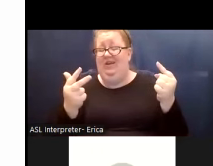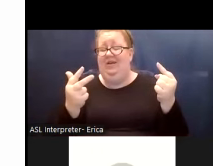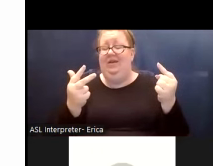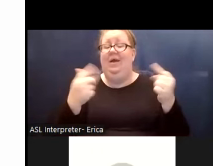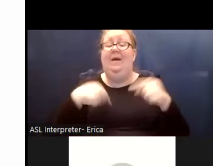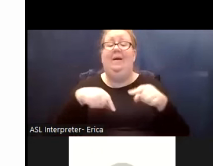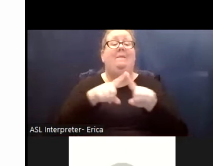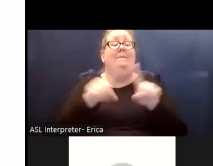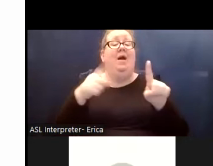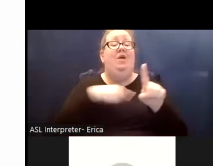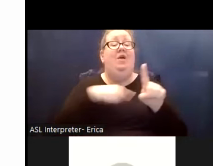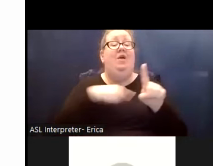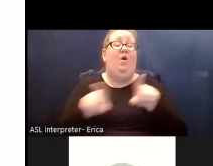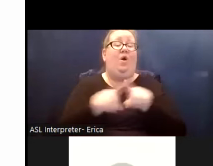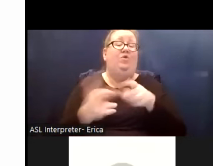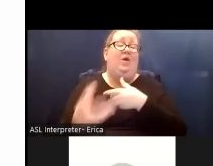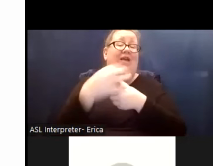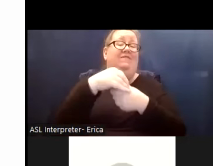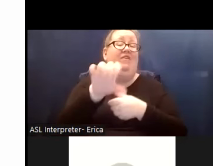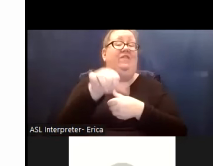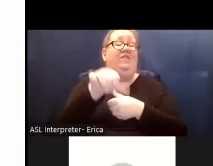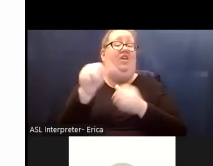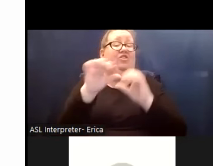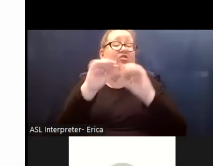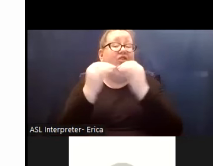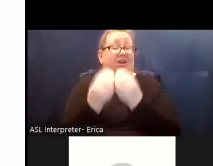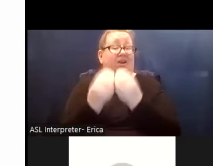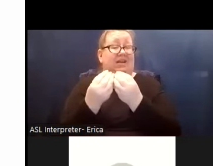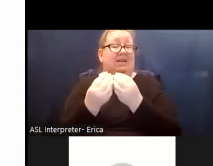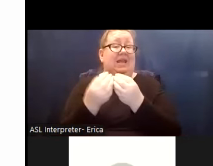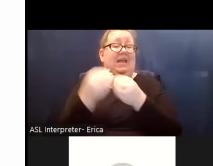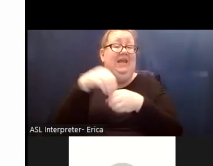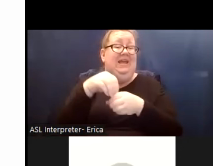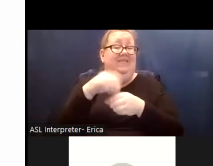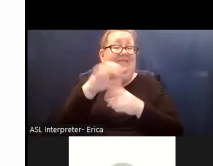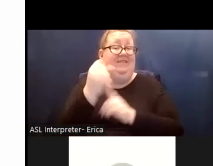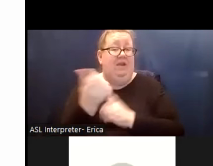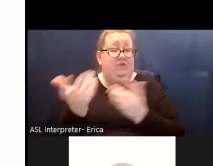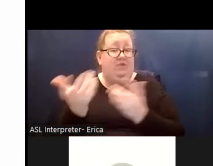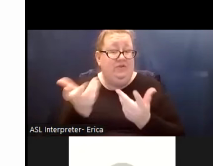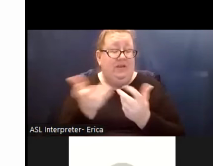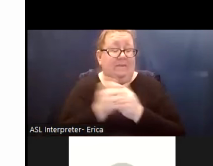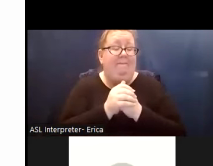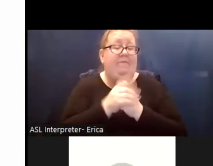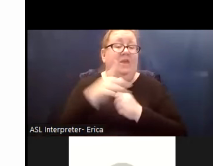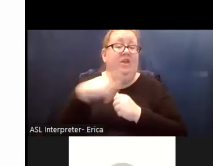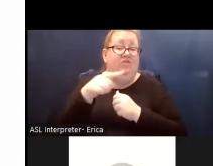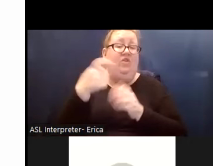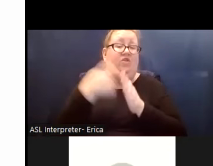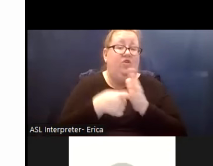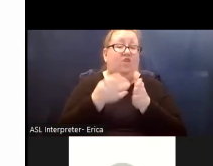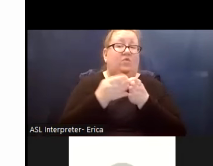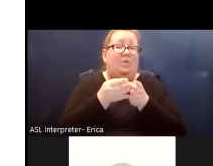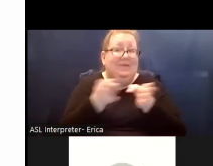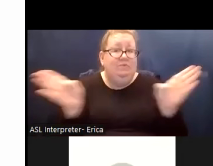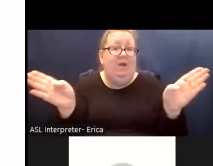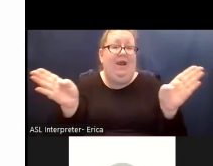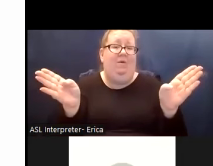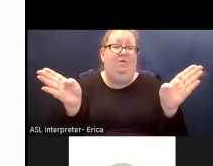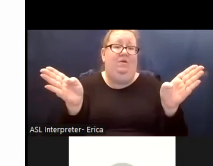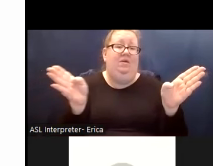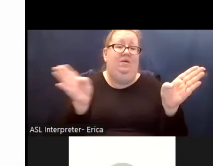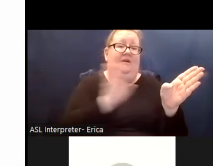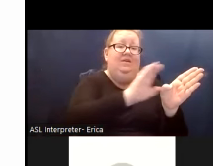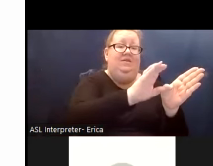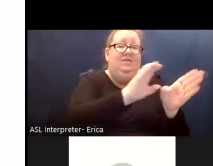also involving, additional entities within the scenarios. And so those costs would be spread out over multiple entities